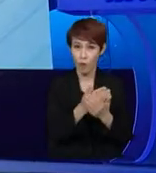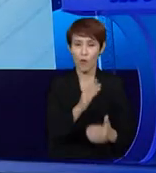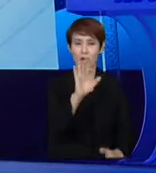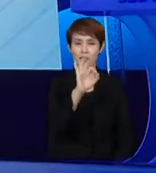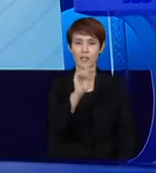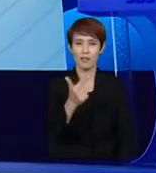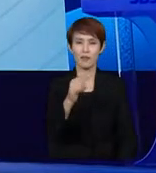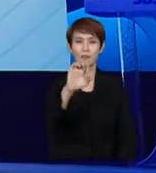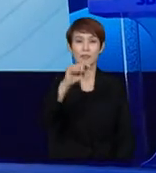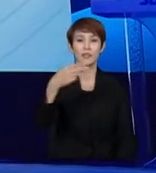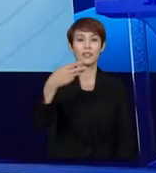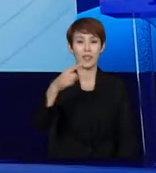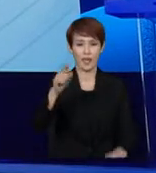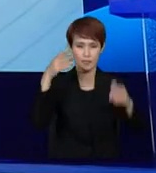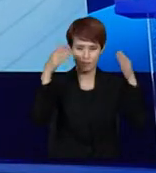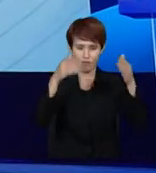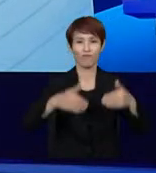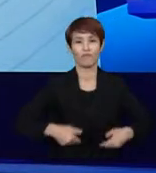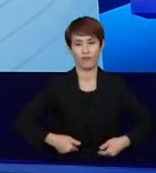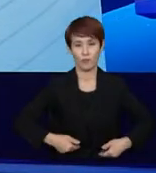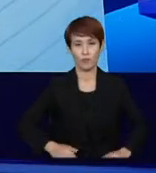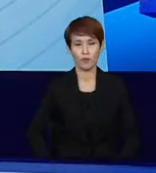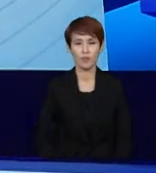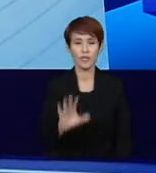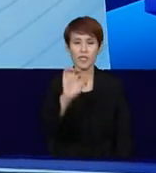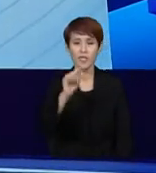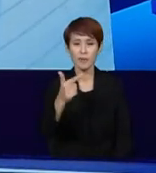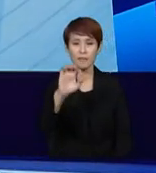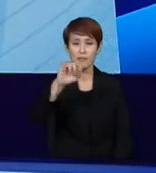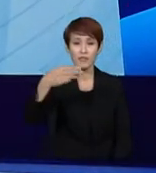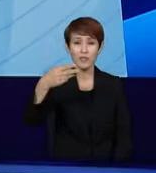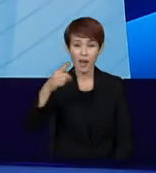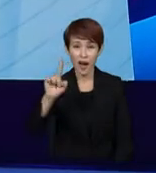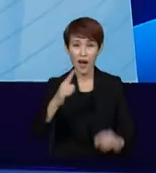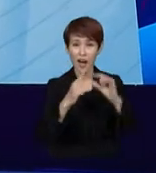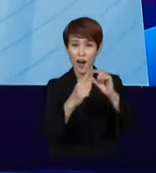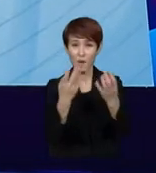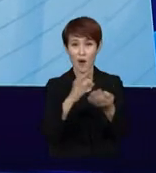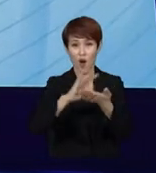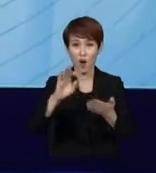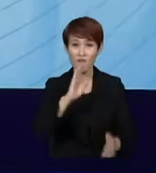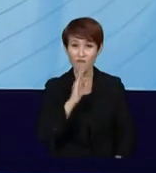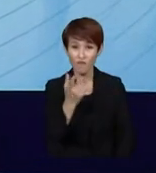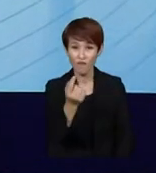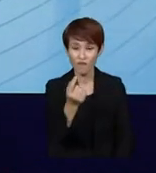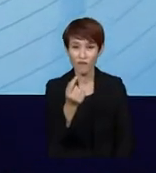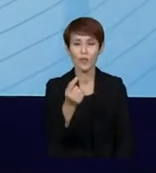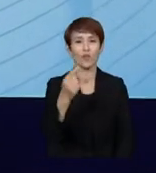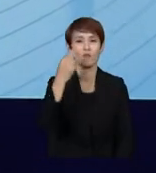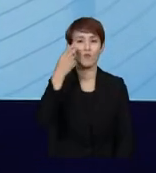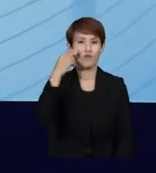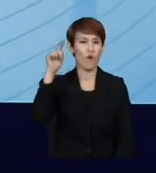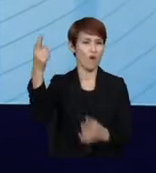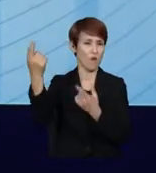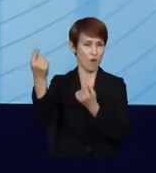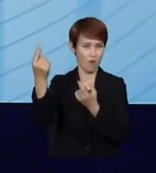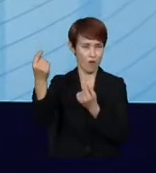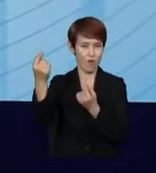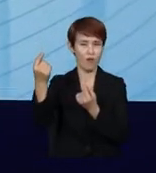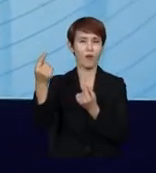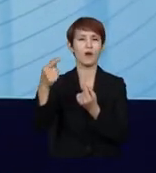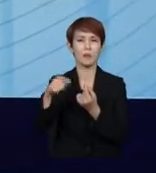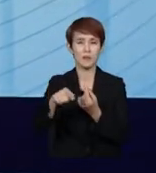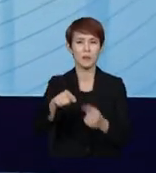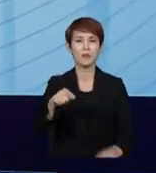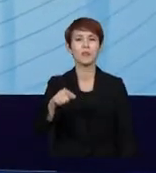very popular term. It's one of the last things that even in a highly polarized country such as the United States, Democrats and Republicans